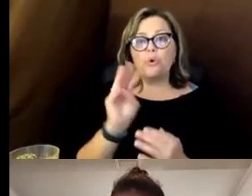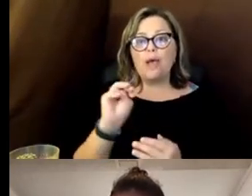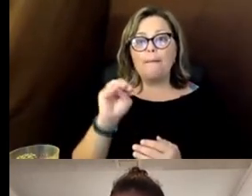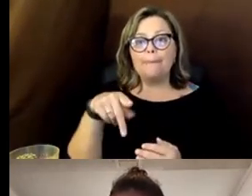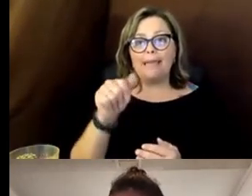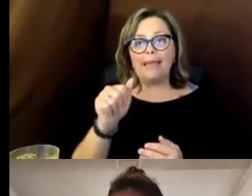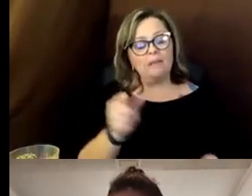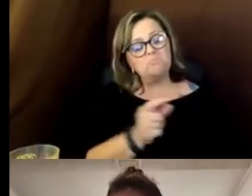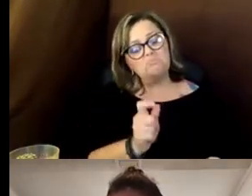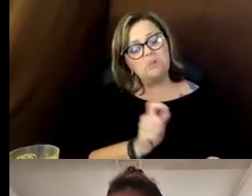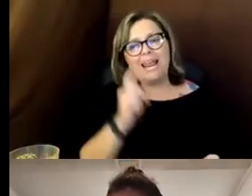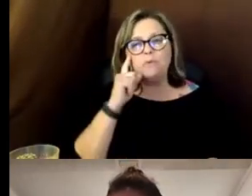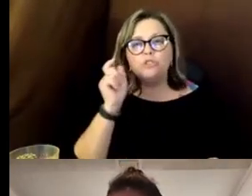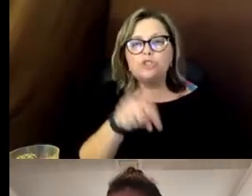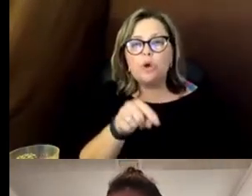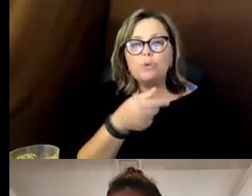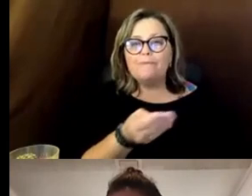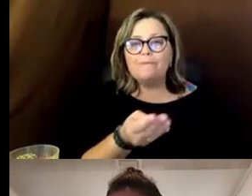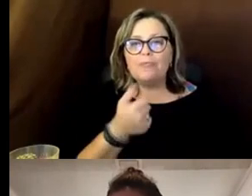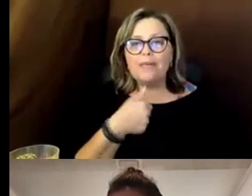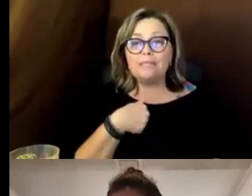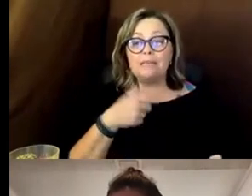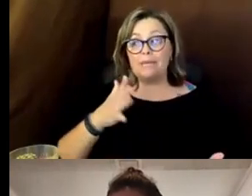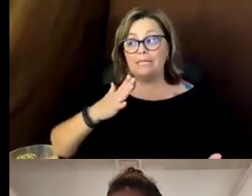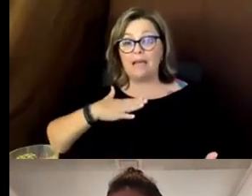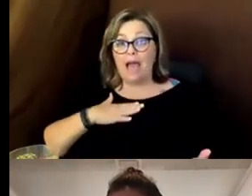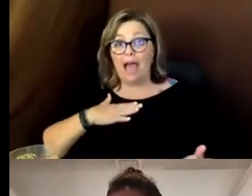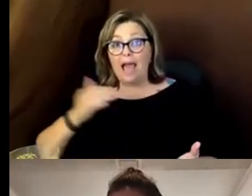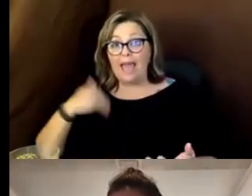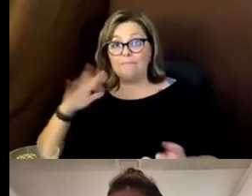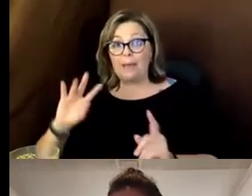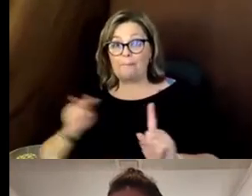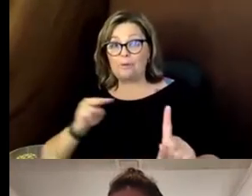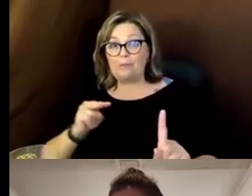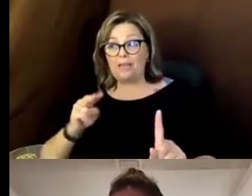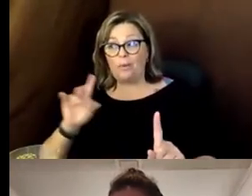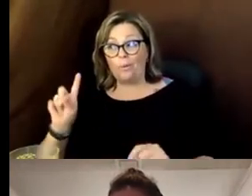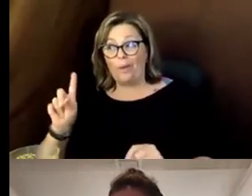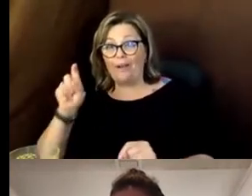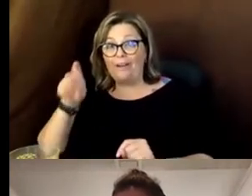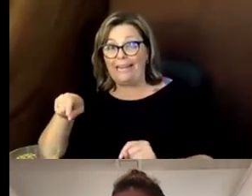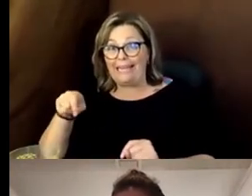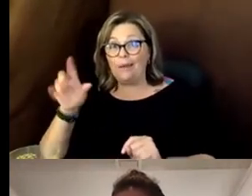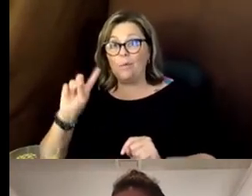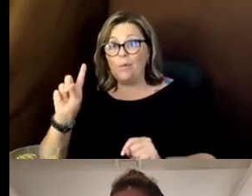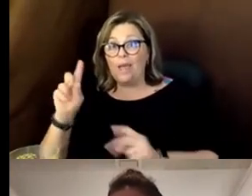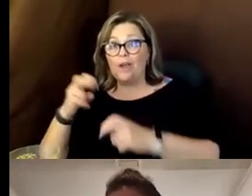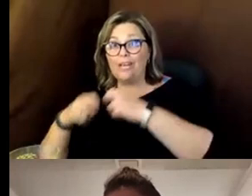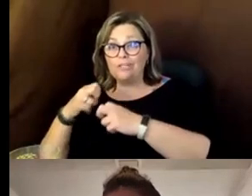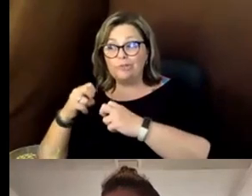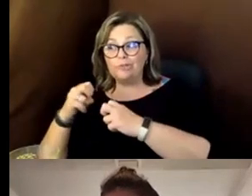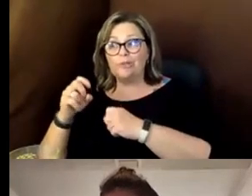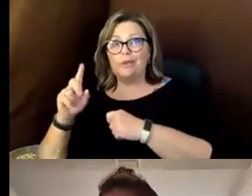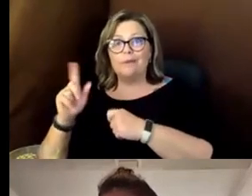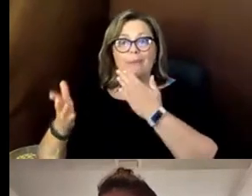see and where there are real needs and kind of where there are issues that need to be taken a little further on a community level. You know,